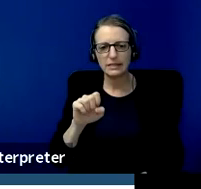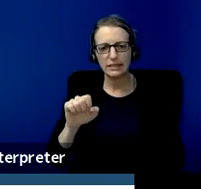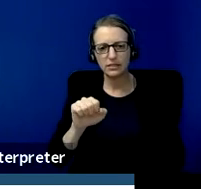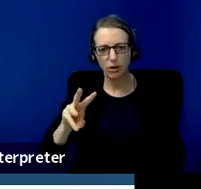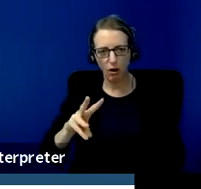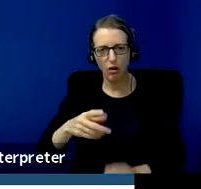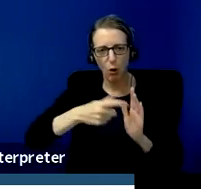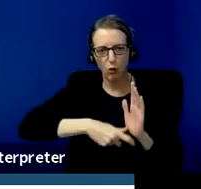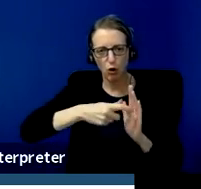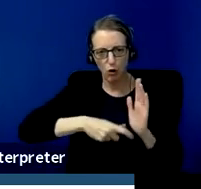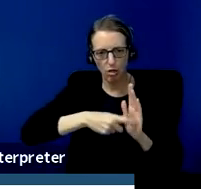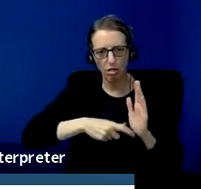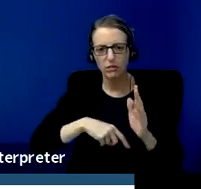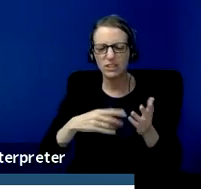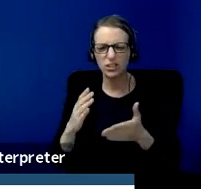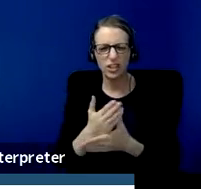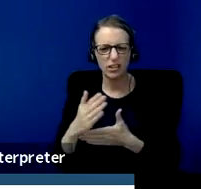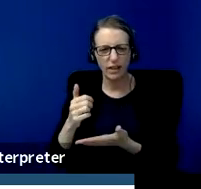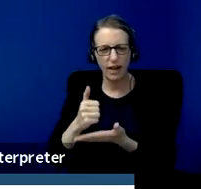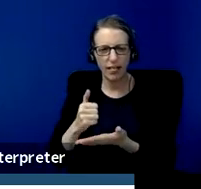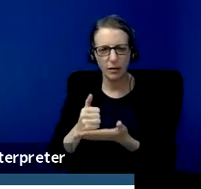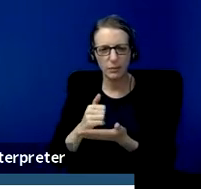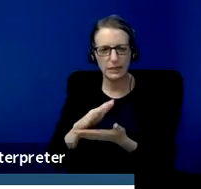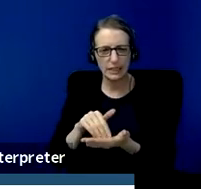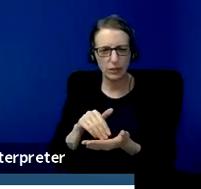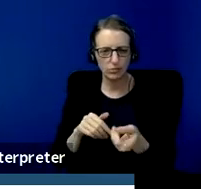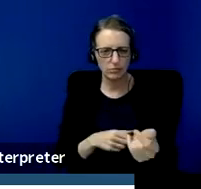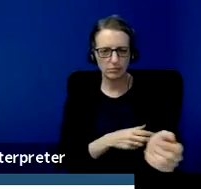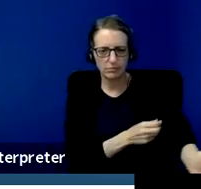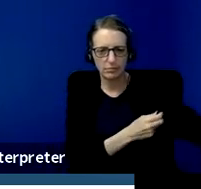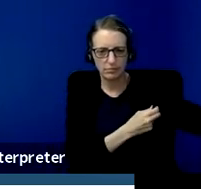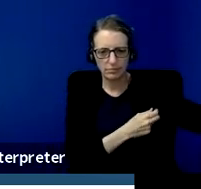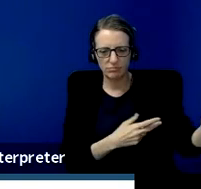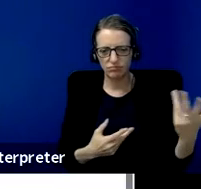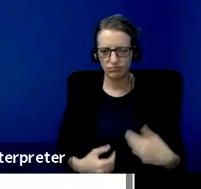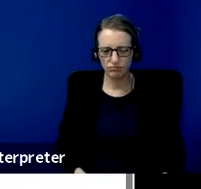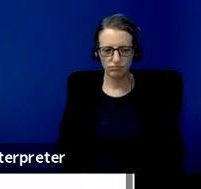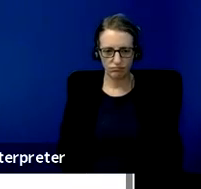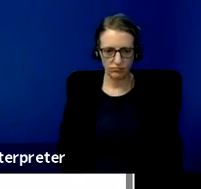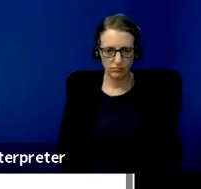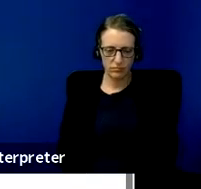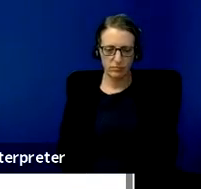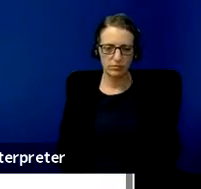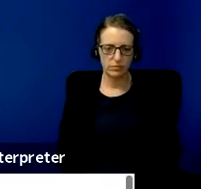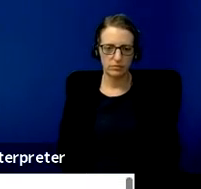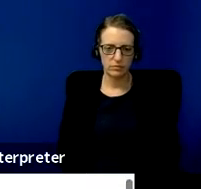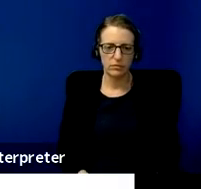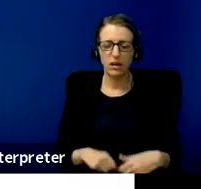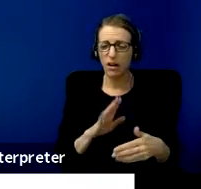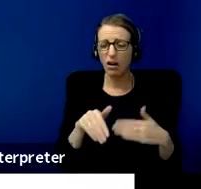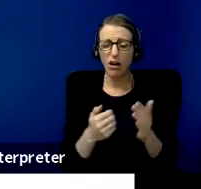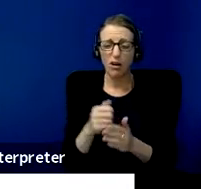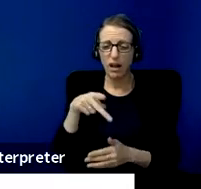Help Center, and I just highlighted directly from them. So they say all of these apps